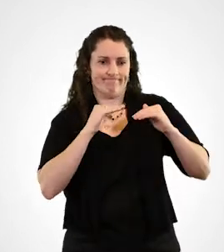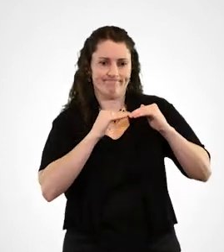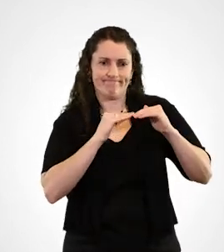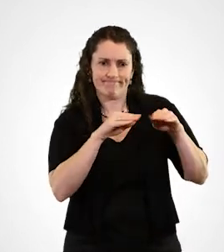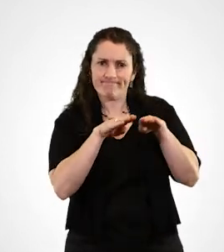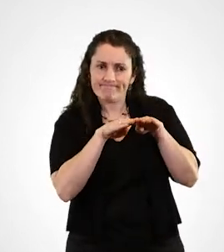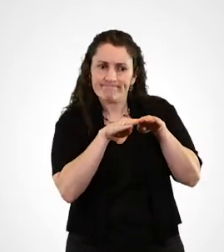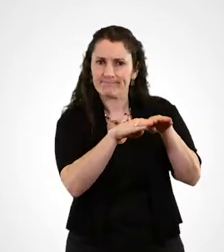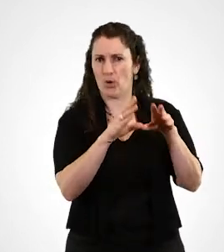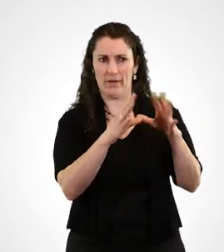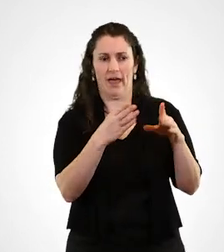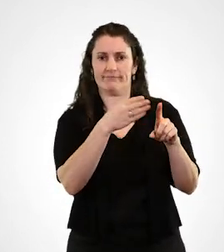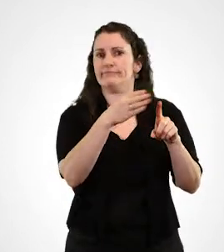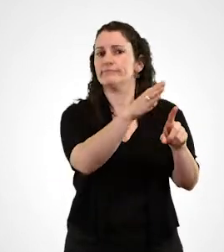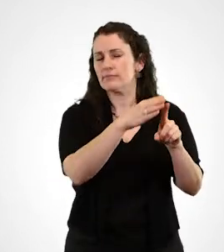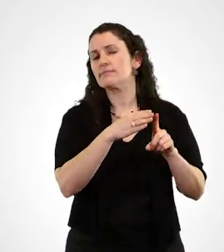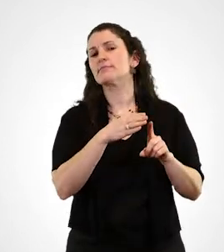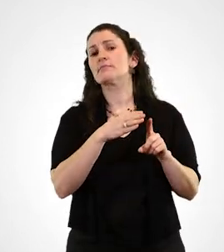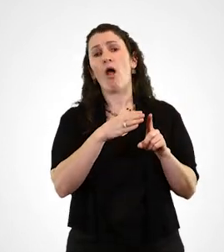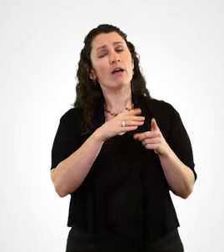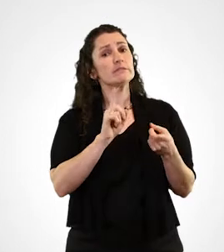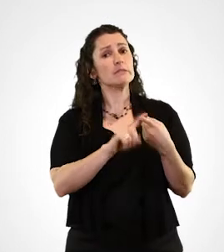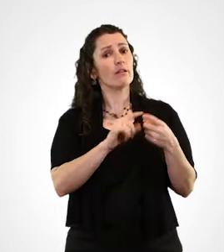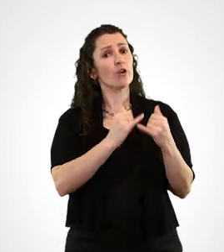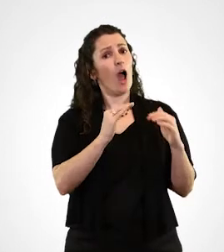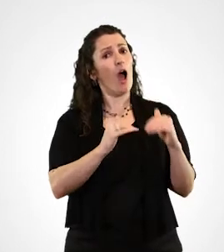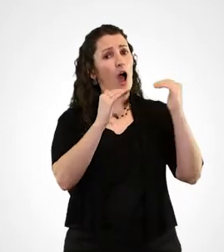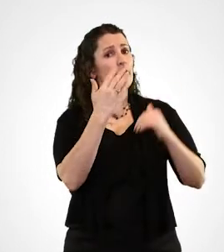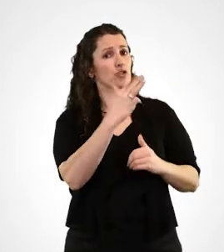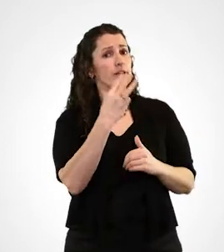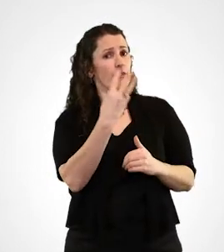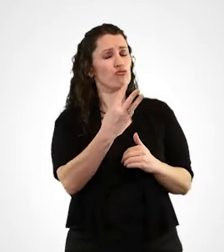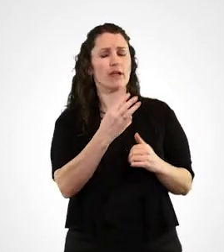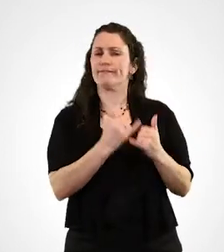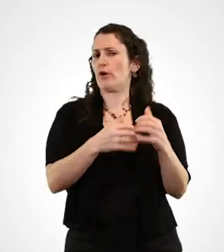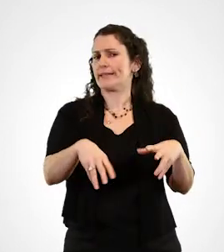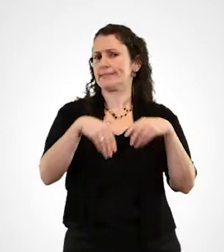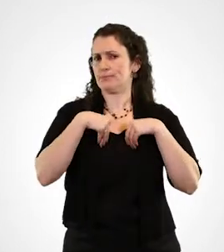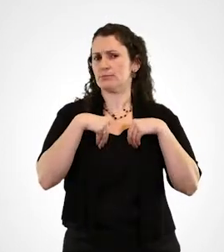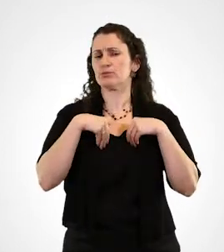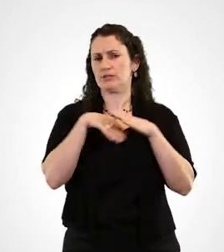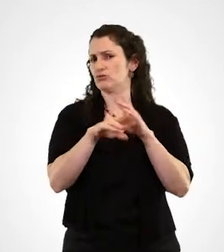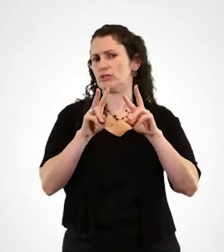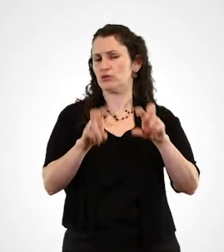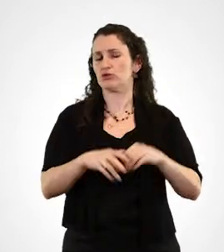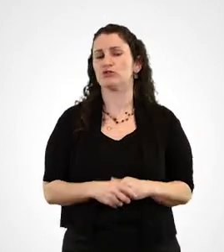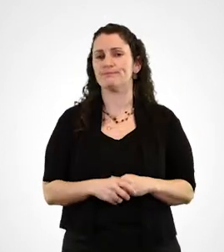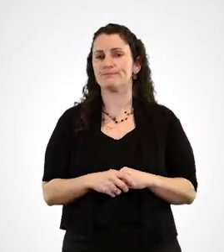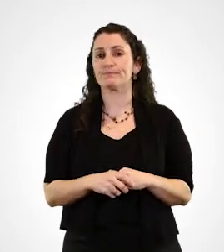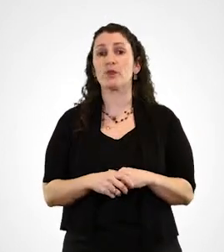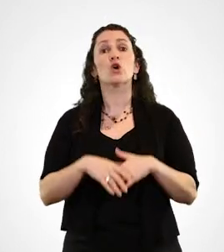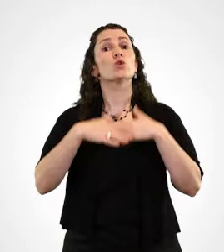treatment integrity for conversation, even though it's still quite high. 93% is very acceptable. So here are